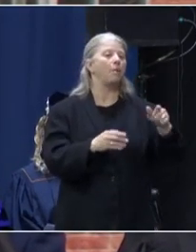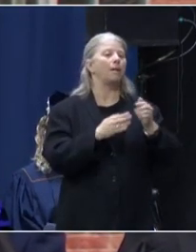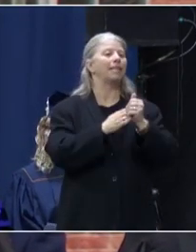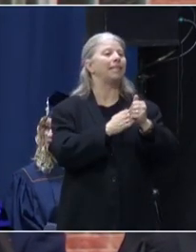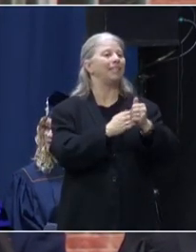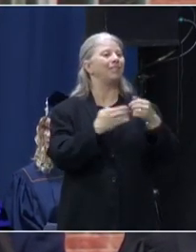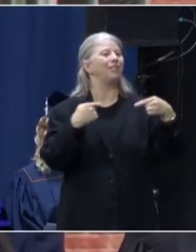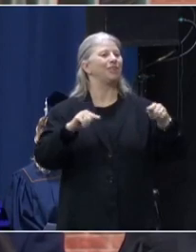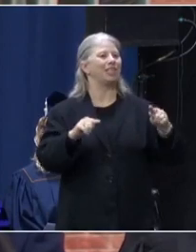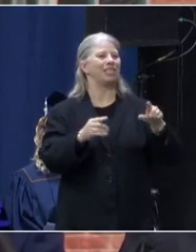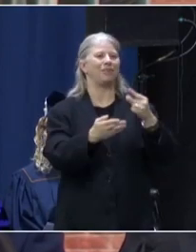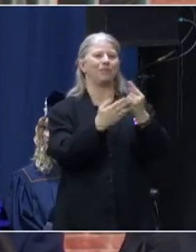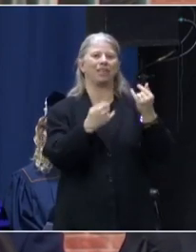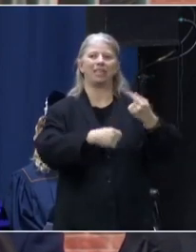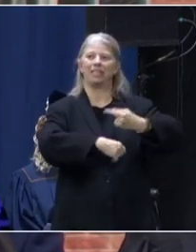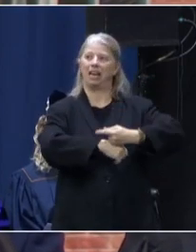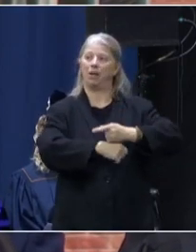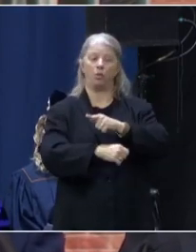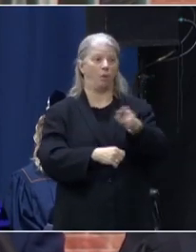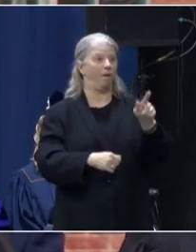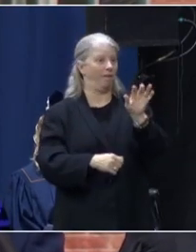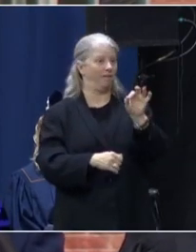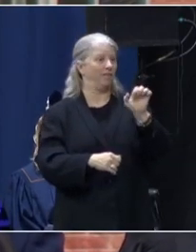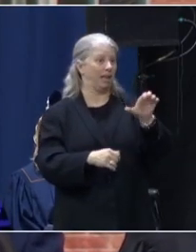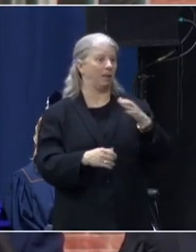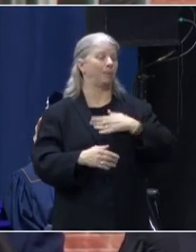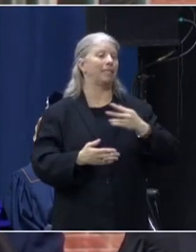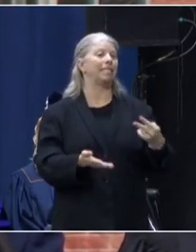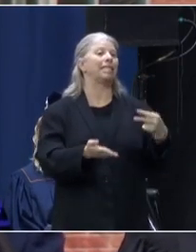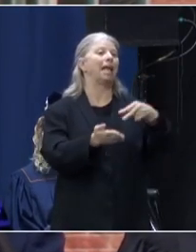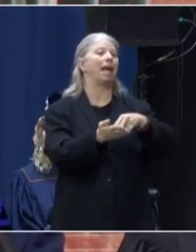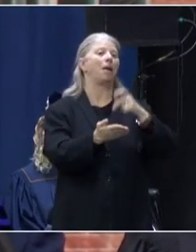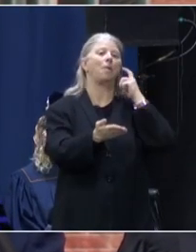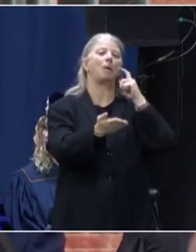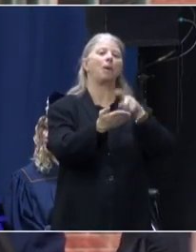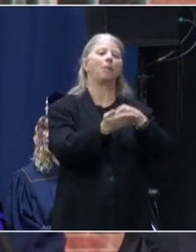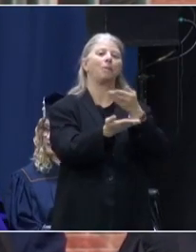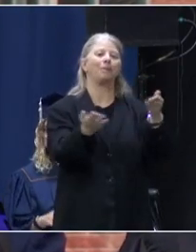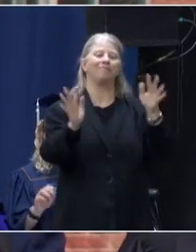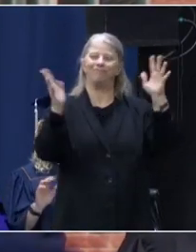these ceremonies. Would these faculty members please stand and be recognized?